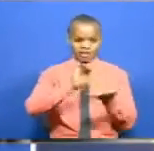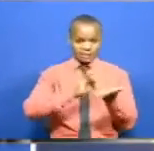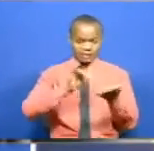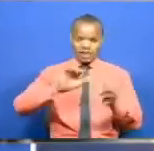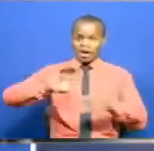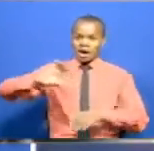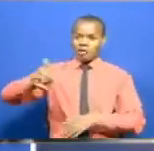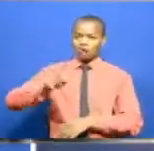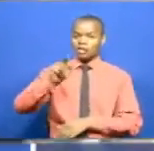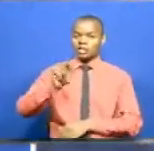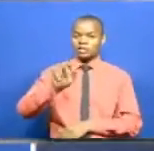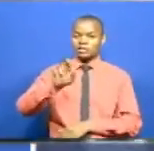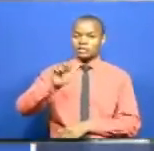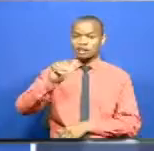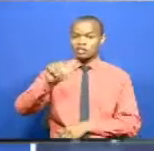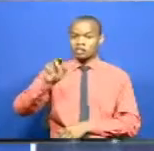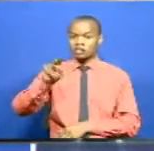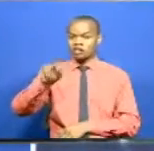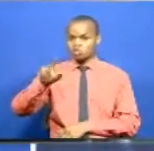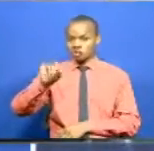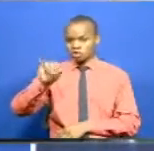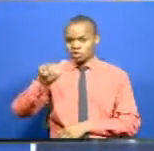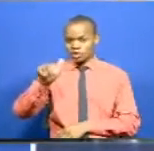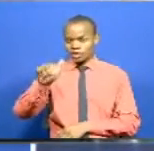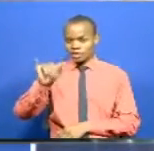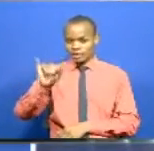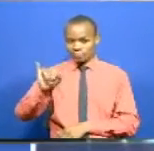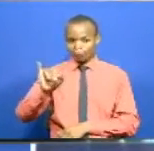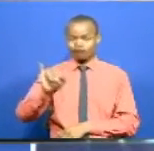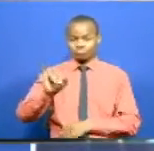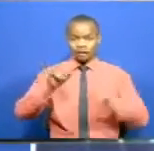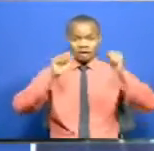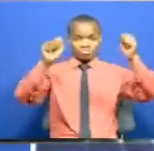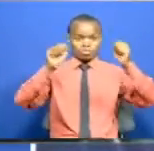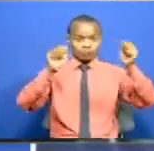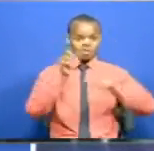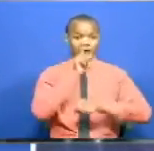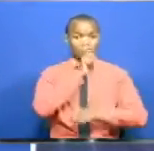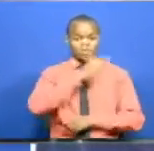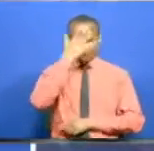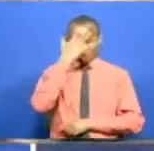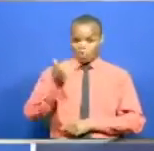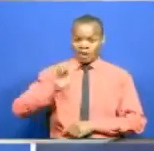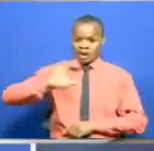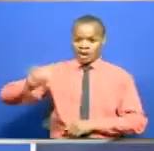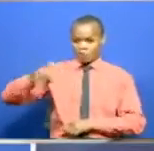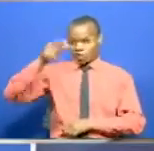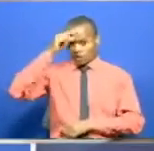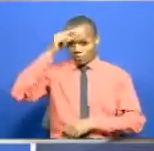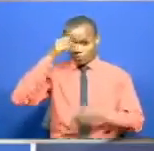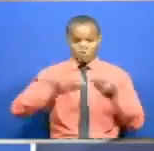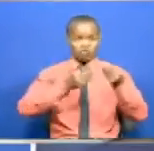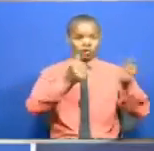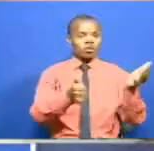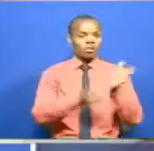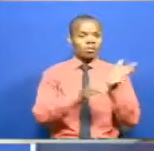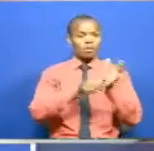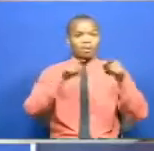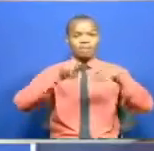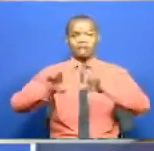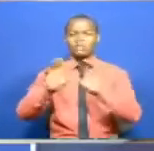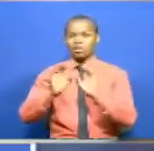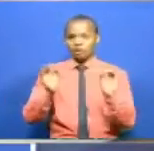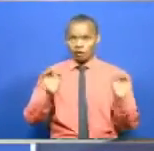County down their toll, citing the county government had failed to address their welfare concerns. The facility, which has